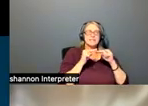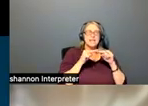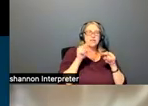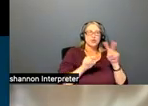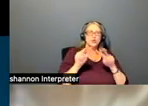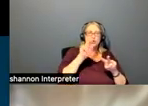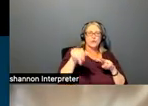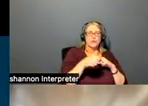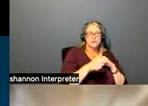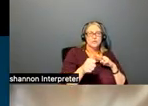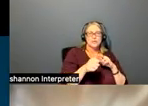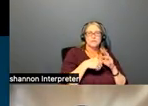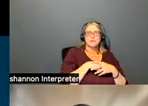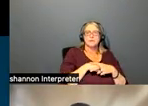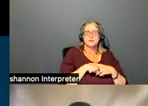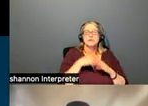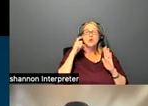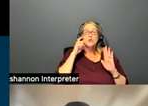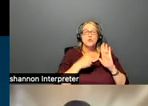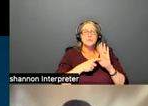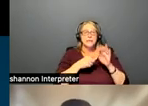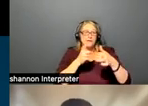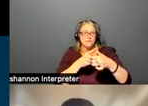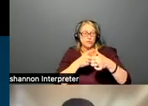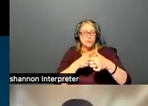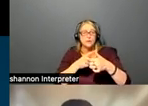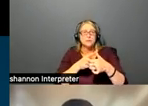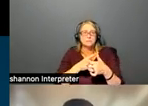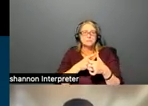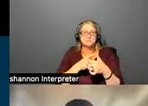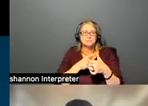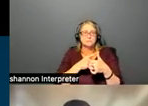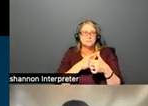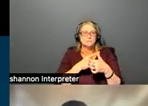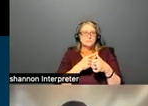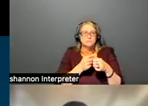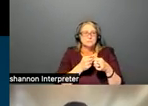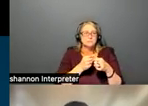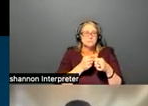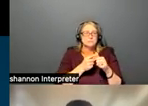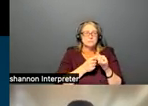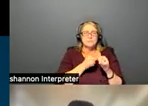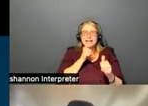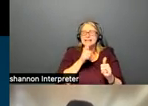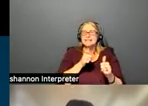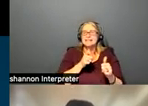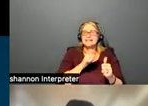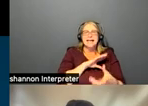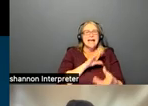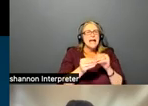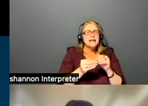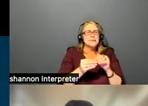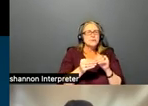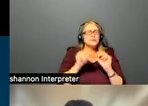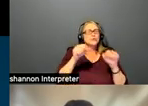that. What you'll notice in that first one is that it doesn't add up fully, but you can see the